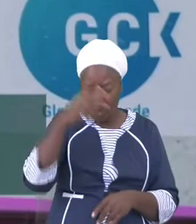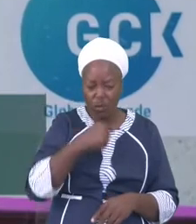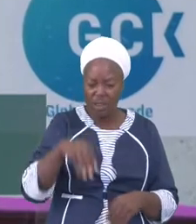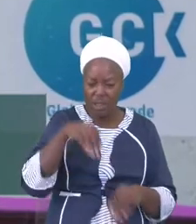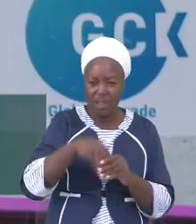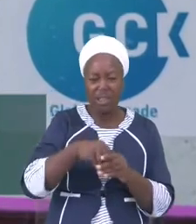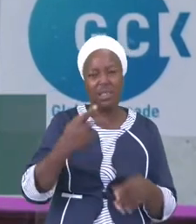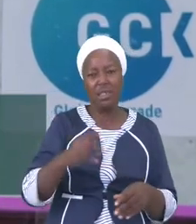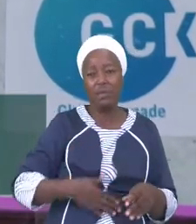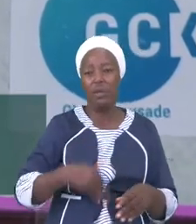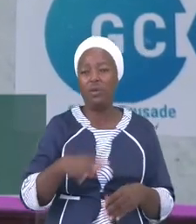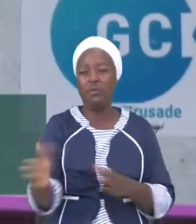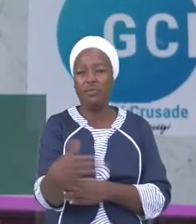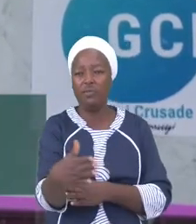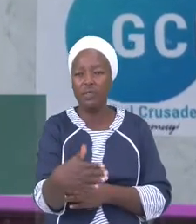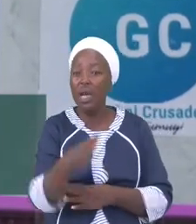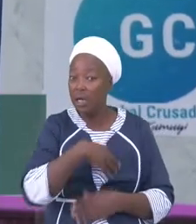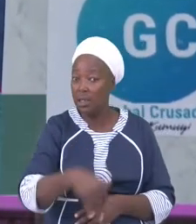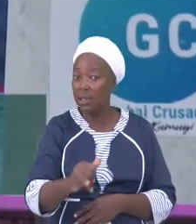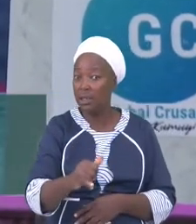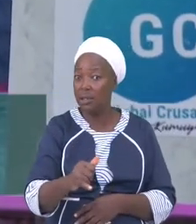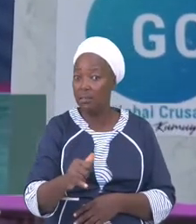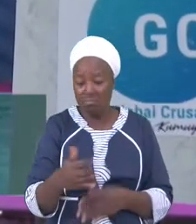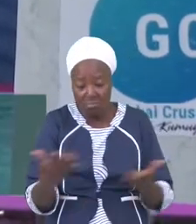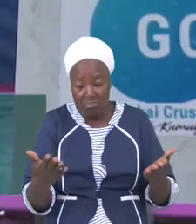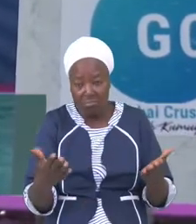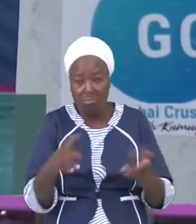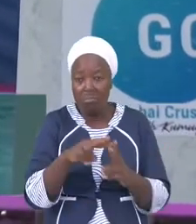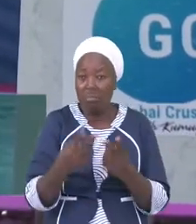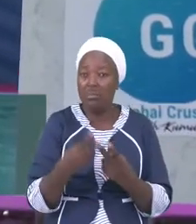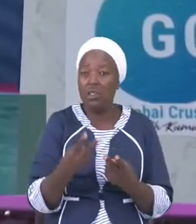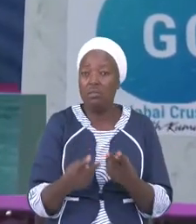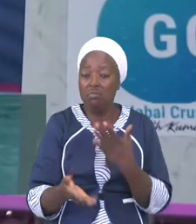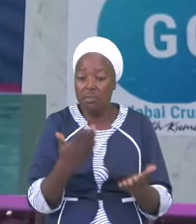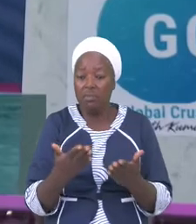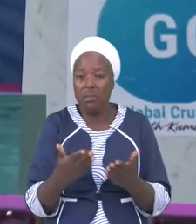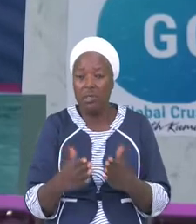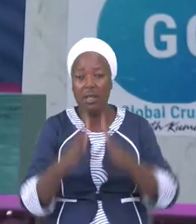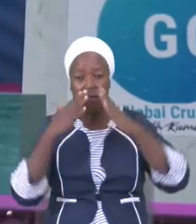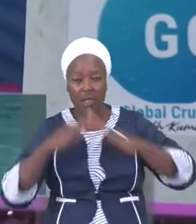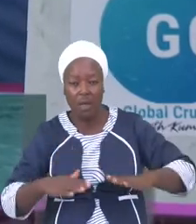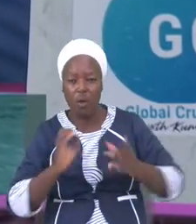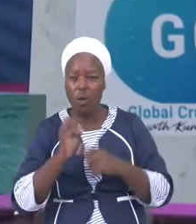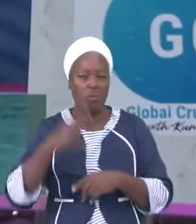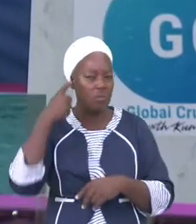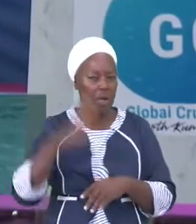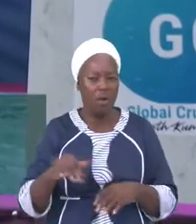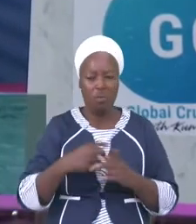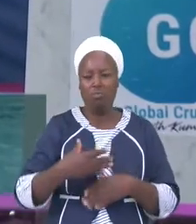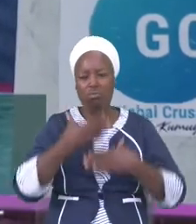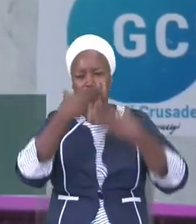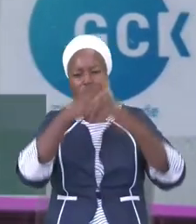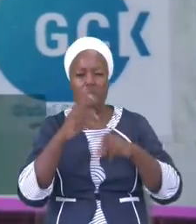in the belly of the whale. And yet, whether silent or loud, whether crying or sobbing, whatever